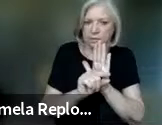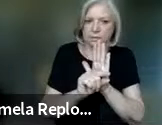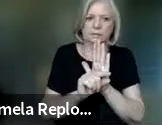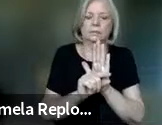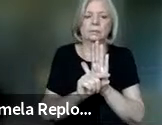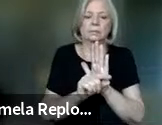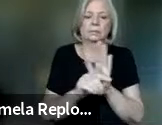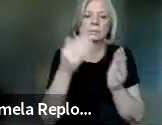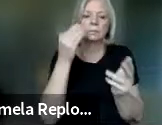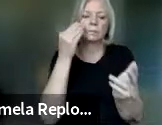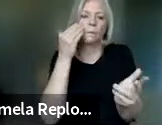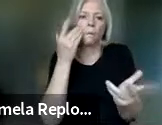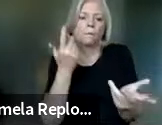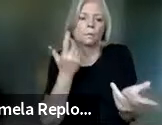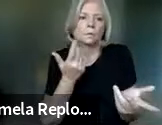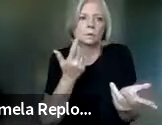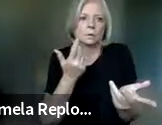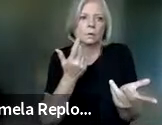living in,